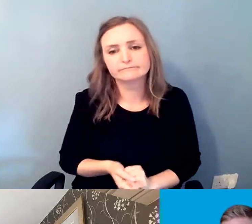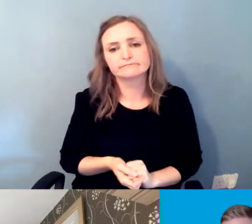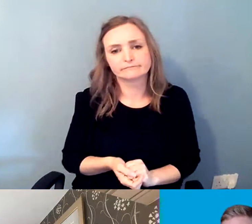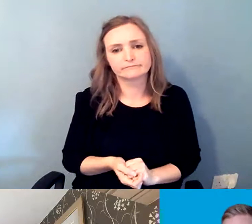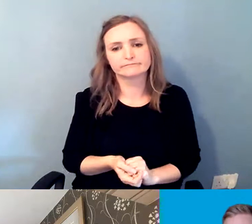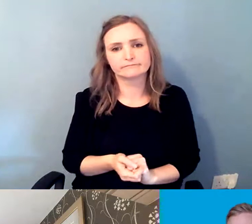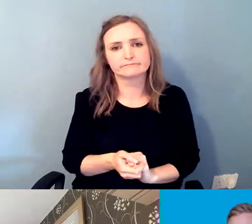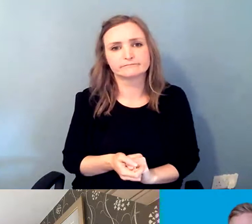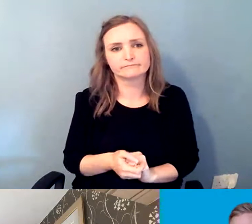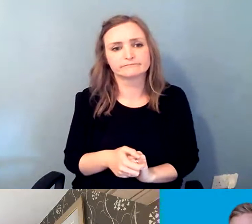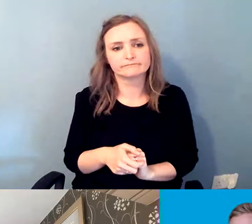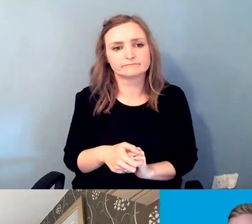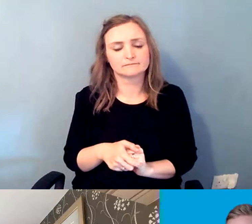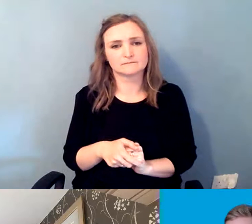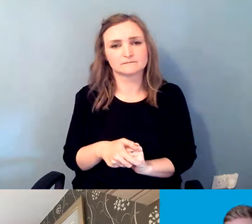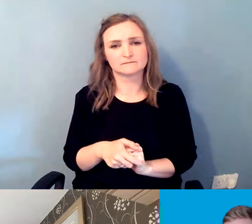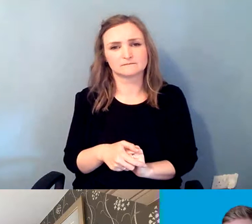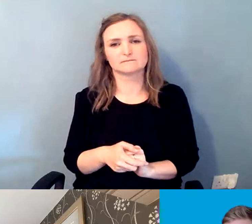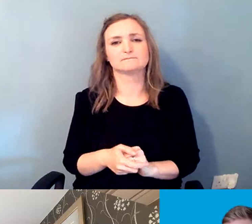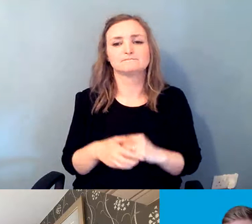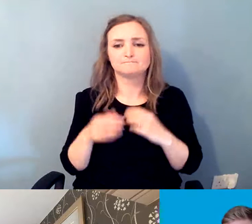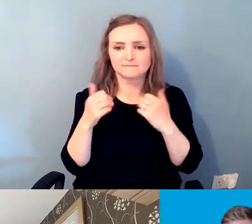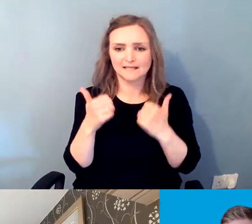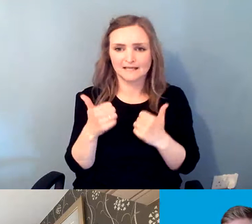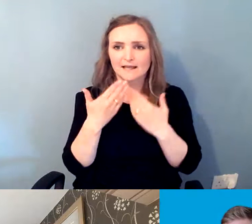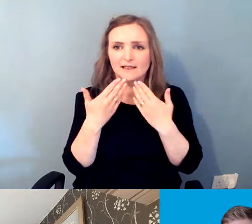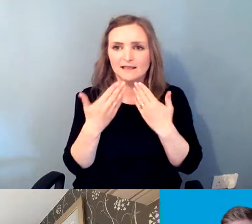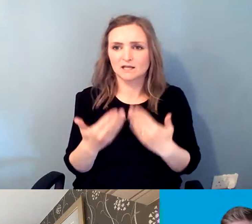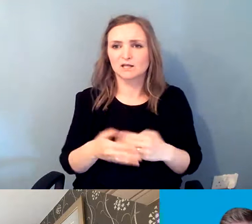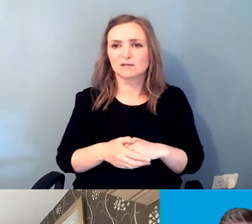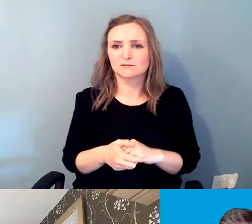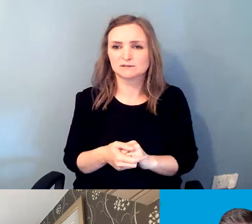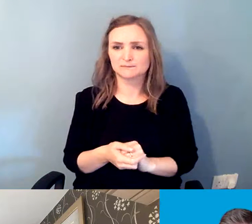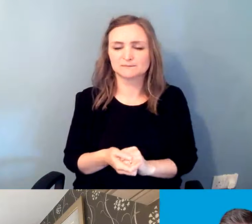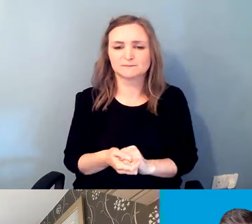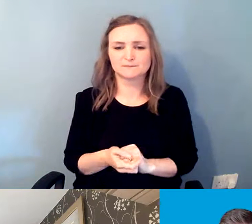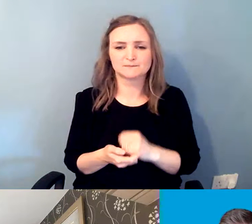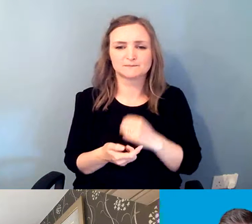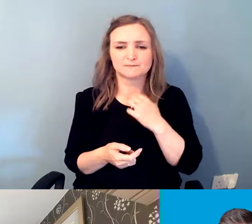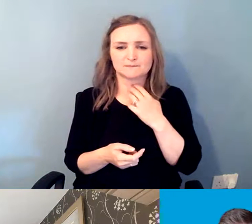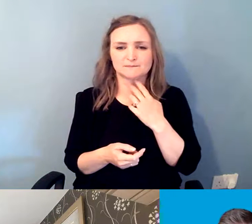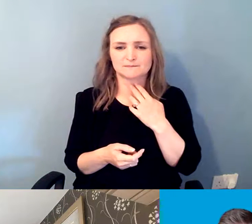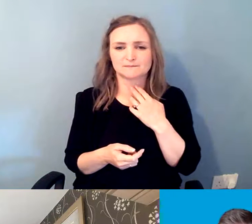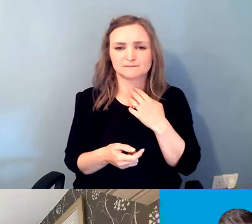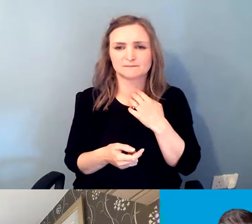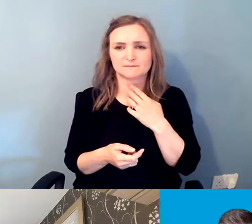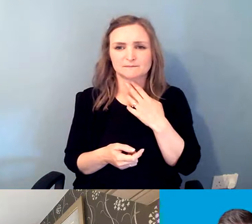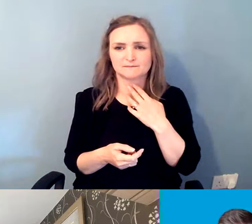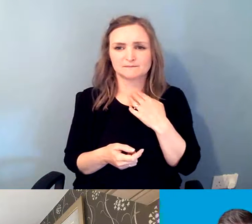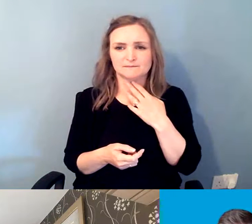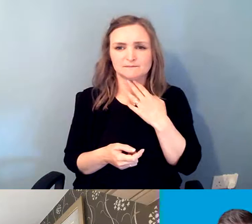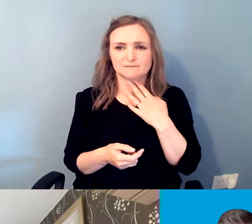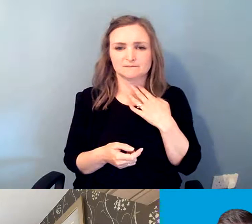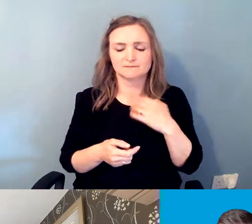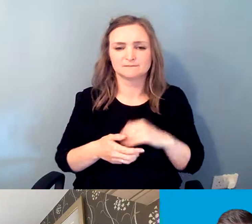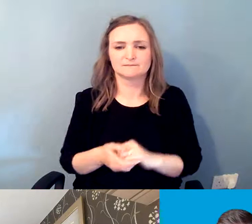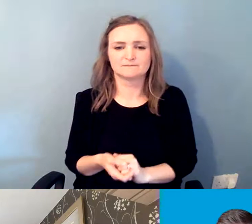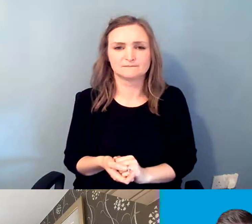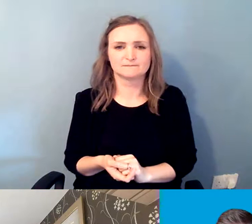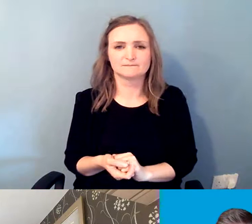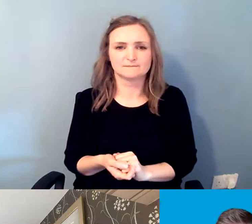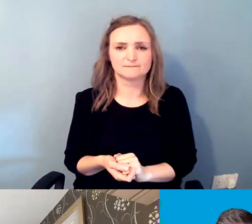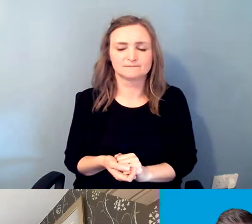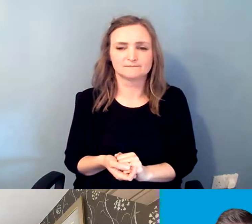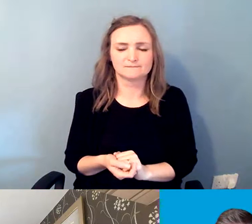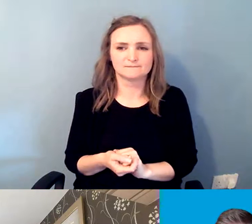Yeah, fantastic. Thank you very much. And I would like to echo that sentiment.